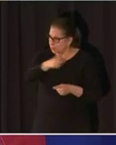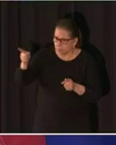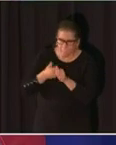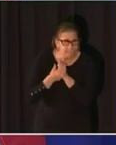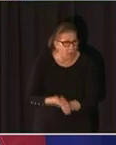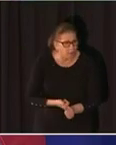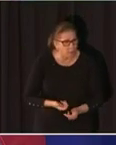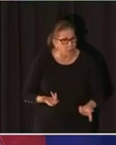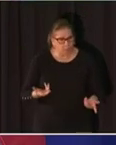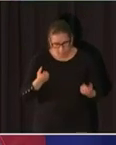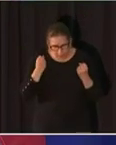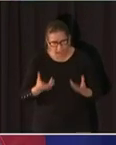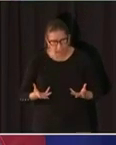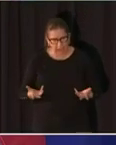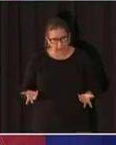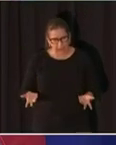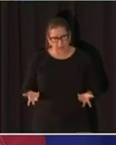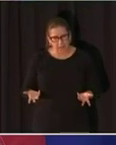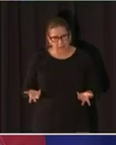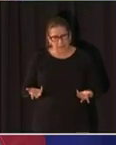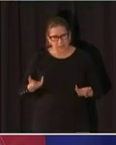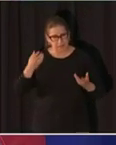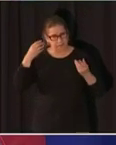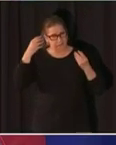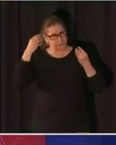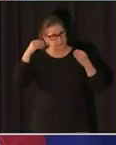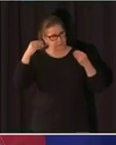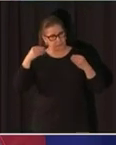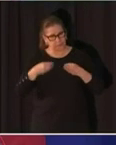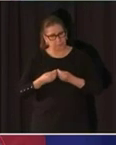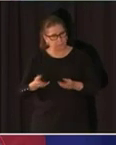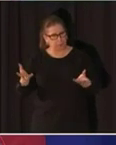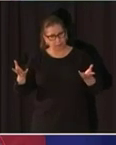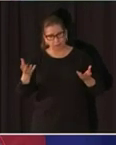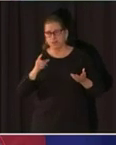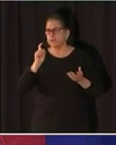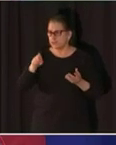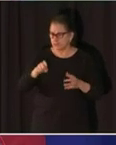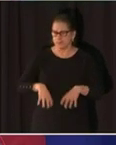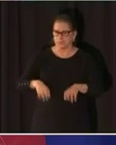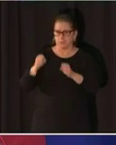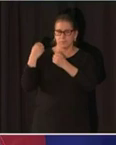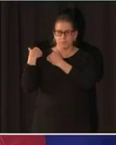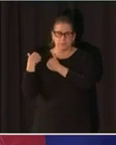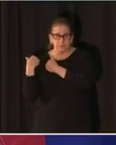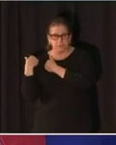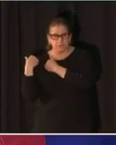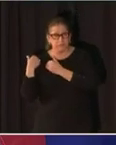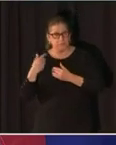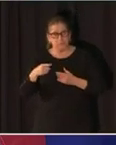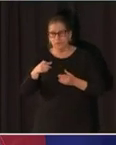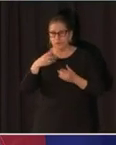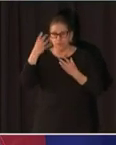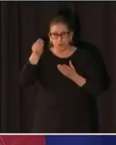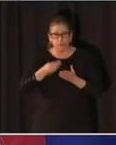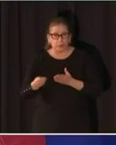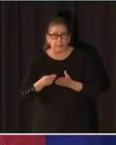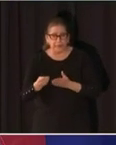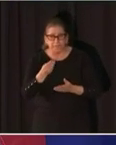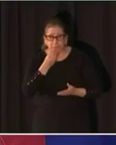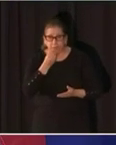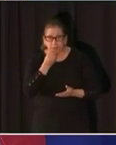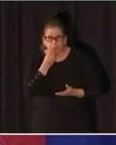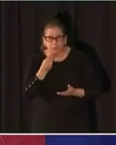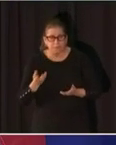serve you food, everybody needs to do their part. That's the people going shopping, and that's also